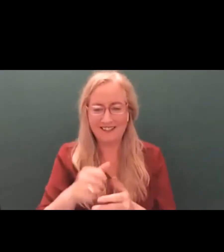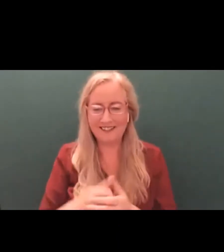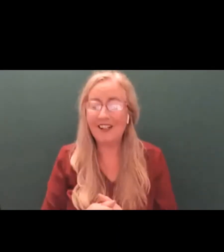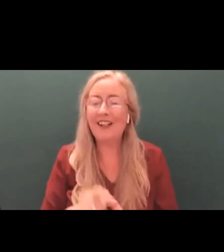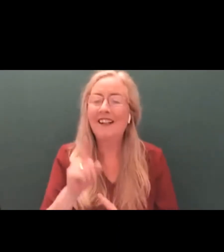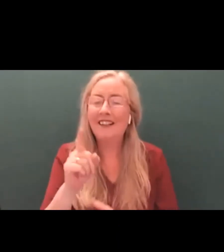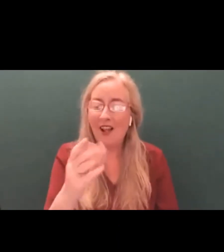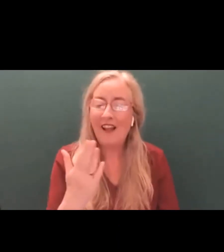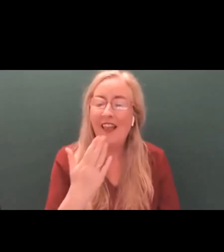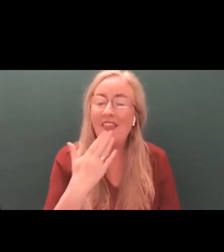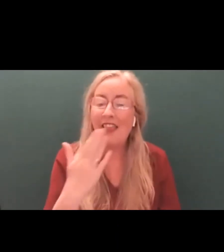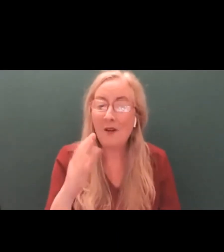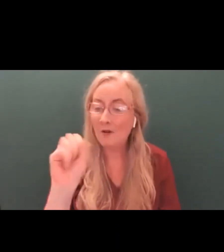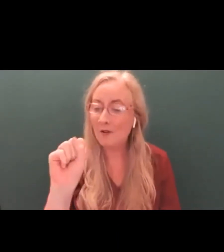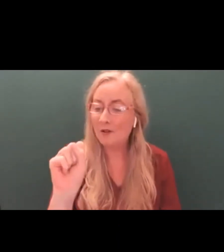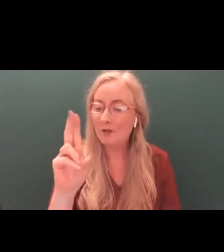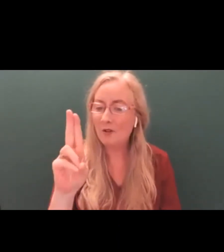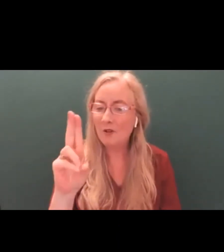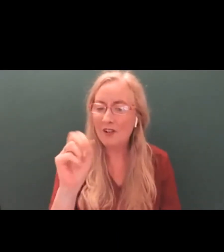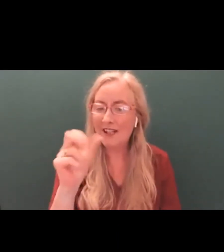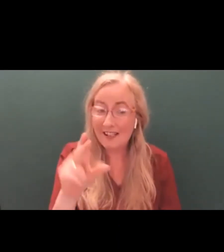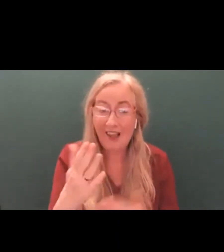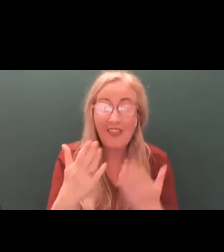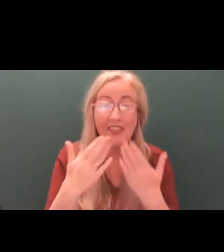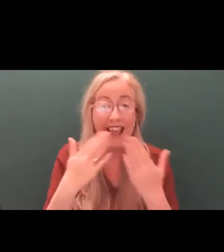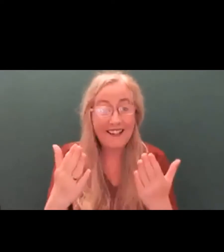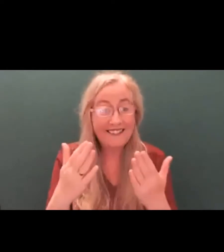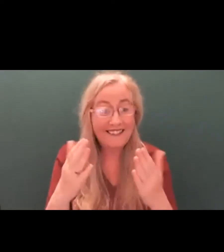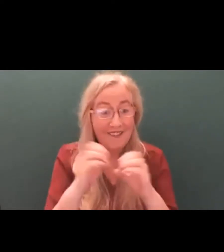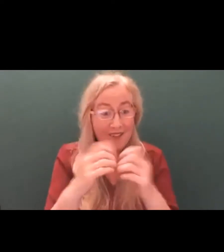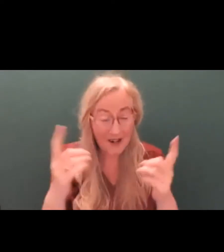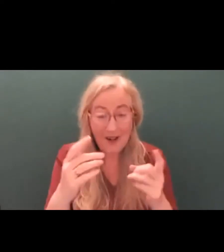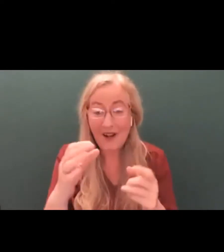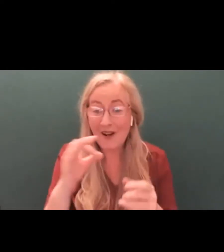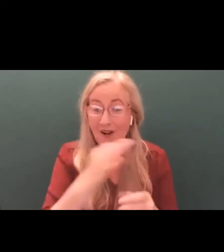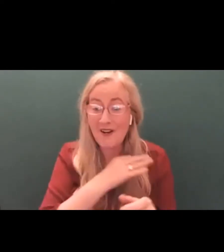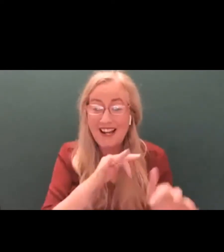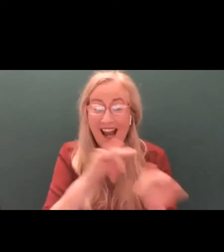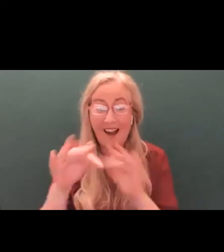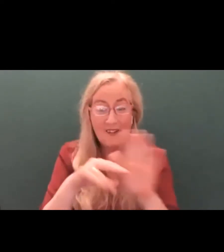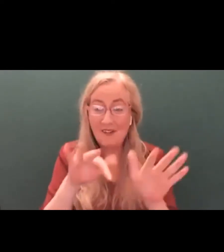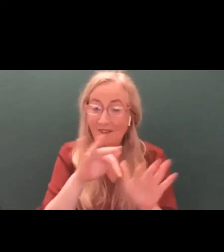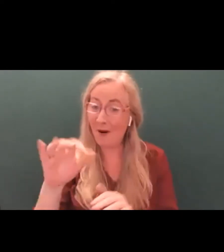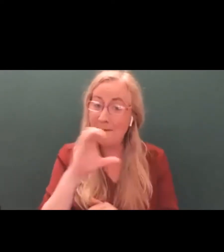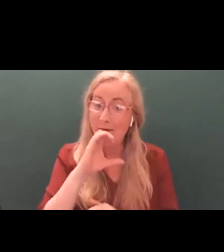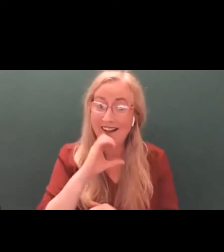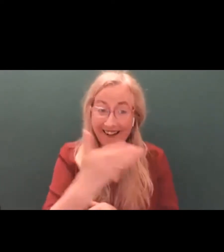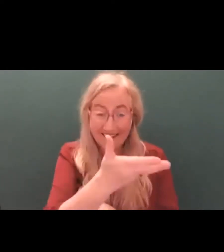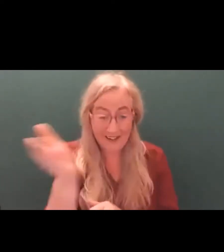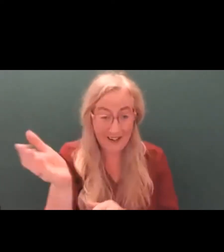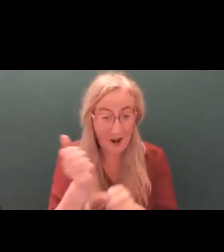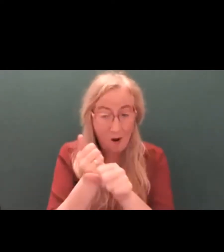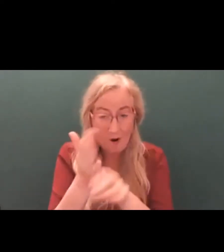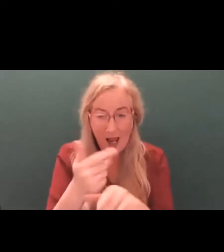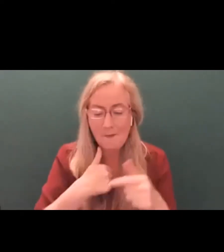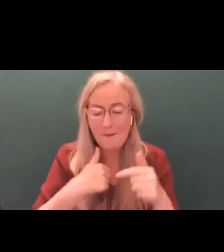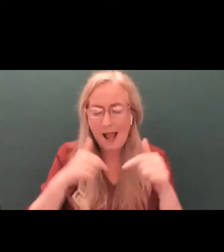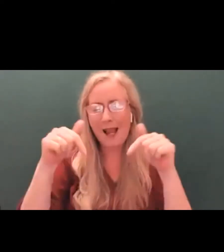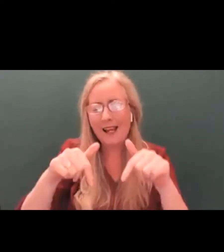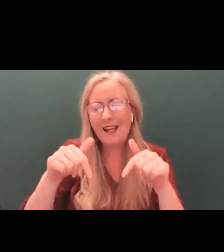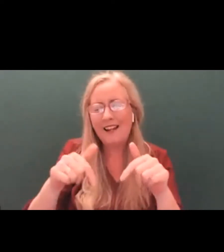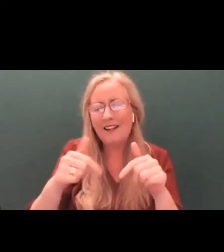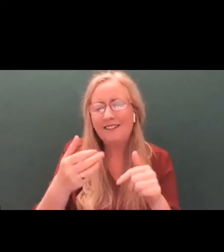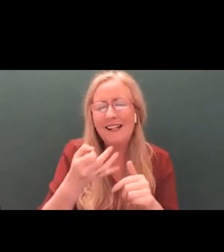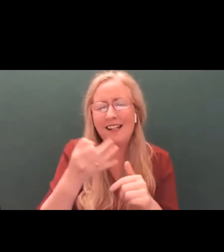Thanks, Susan, and thank you, everybody. Good afternoon from Monaghan, and I'm here to sort of give, I suppose,